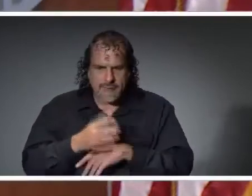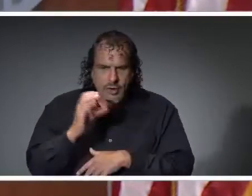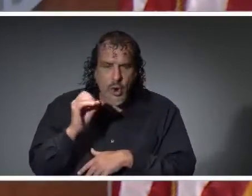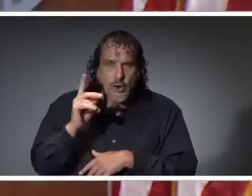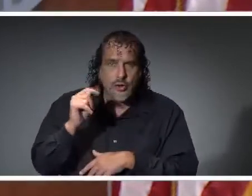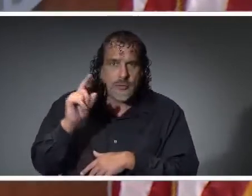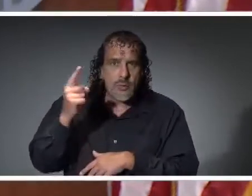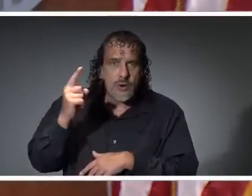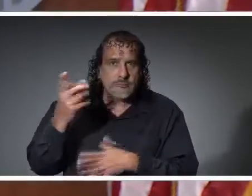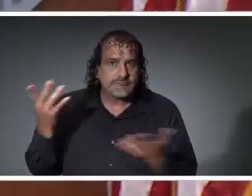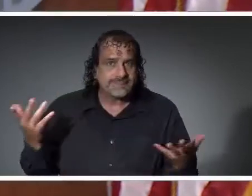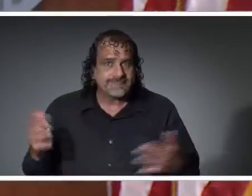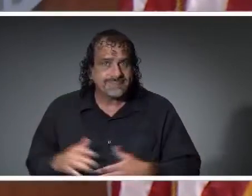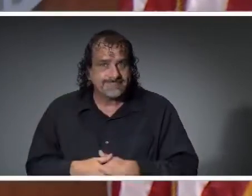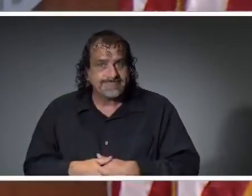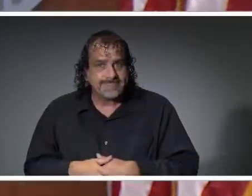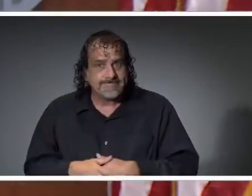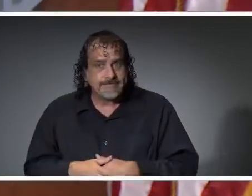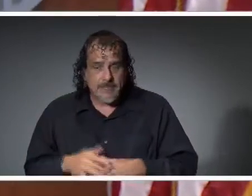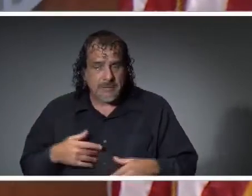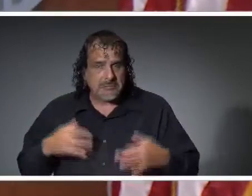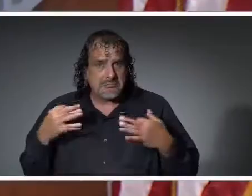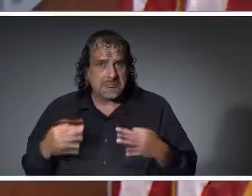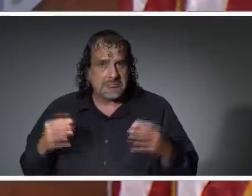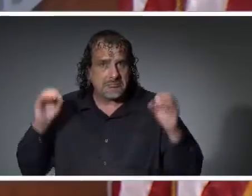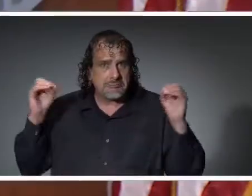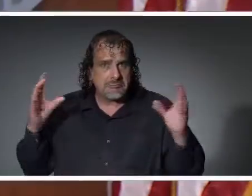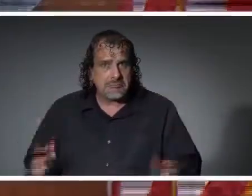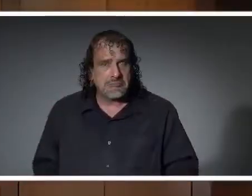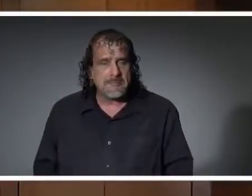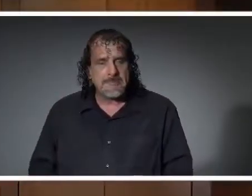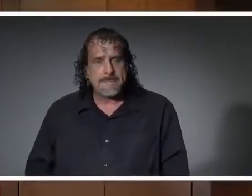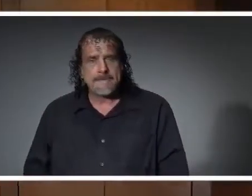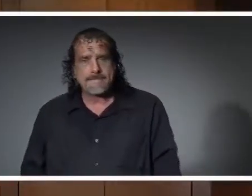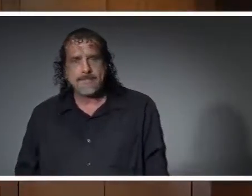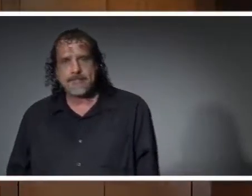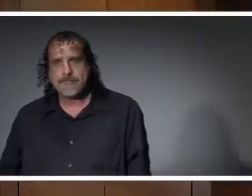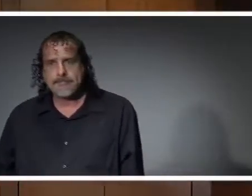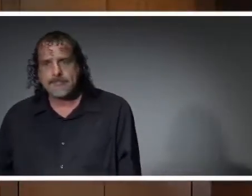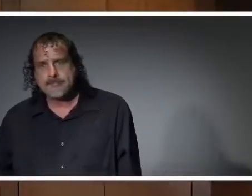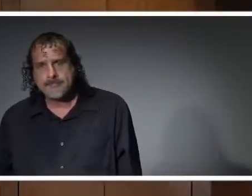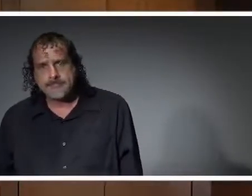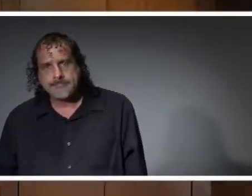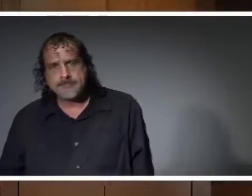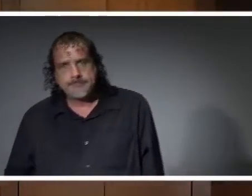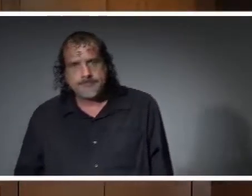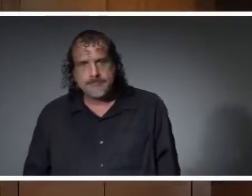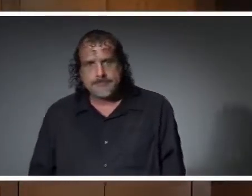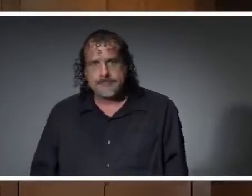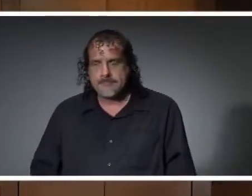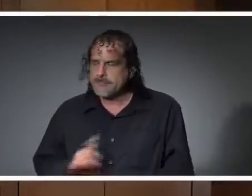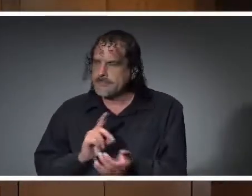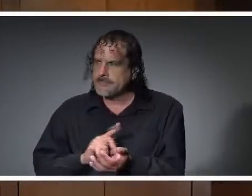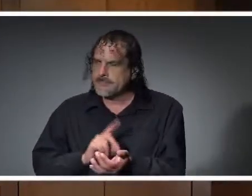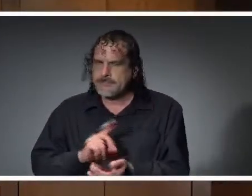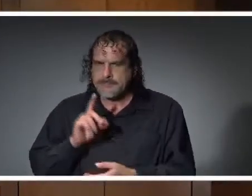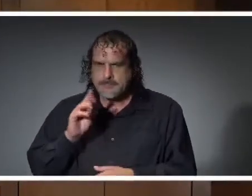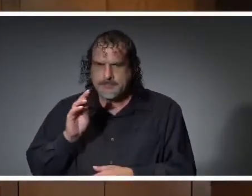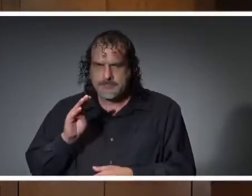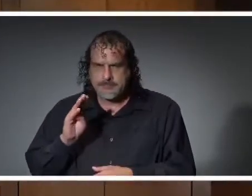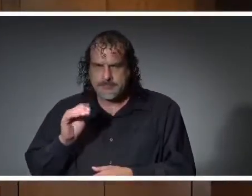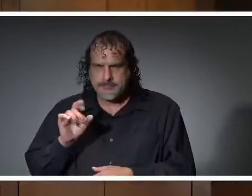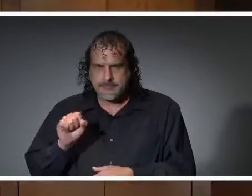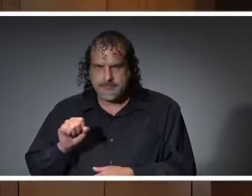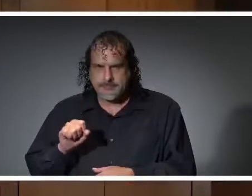or post September 30, but haven't made any final decisions on that yet. Yes, sir. This is my question for Dr. Dobbs.